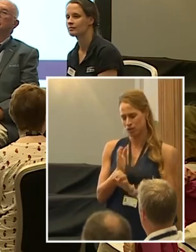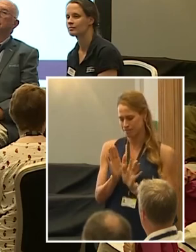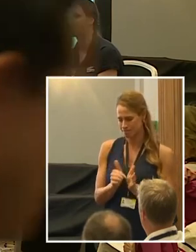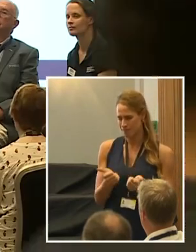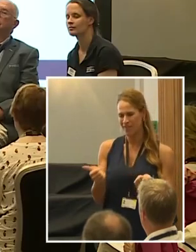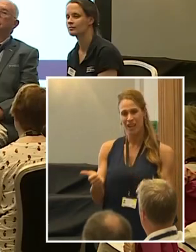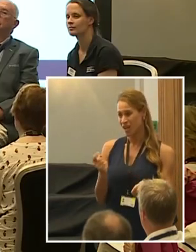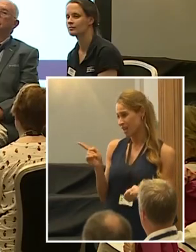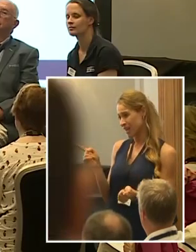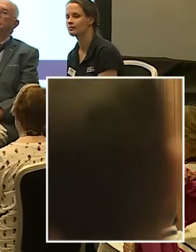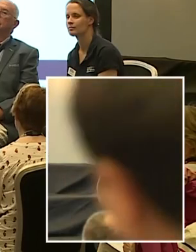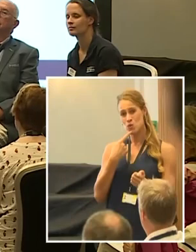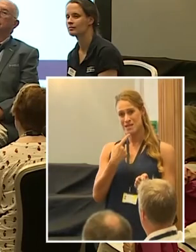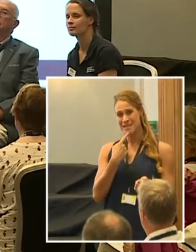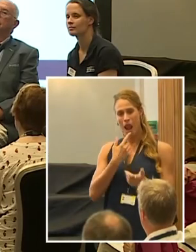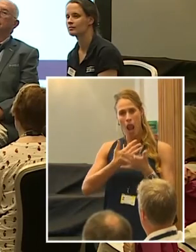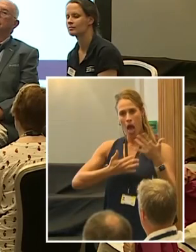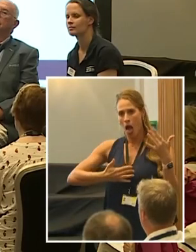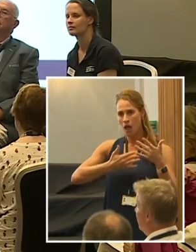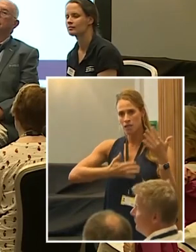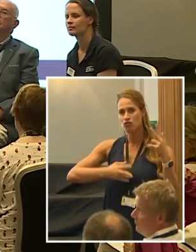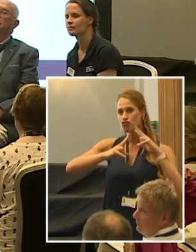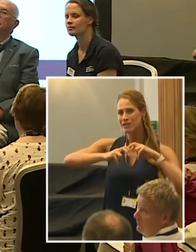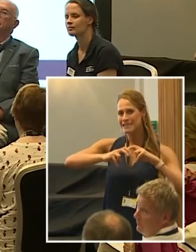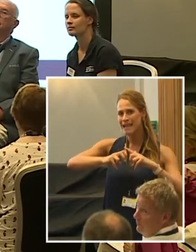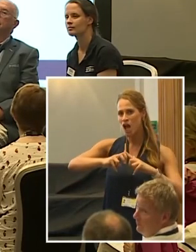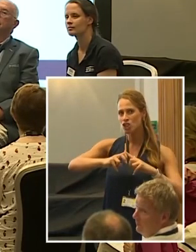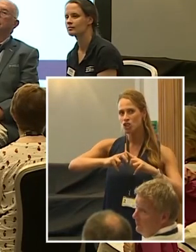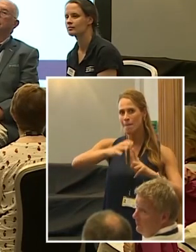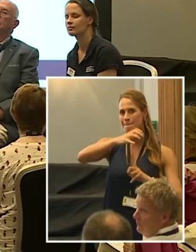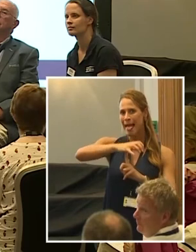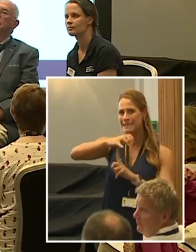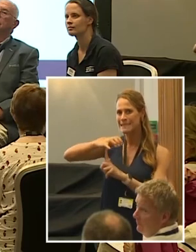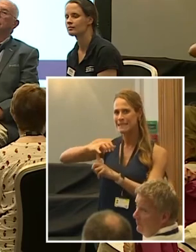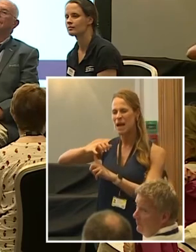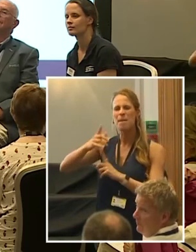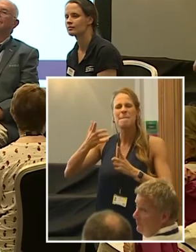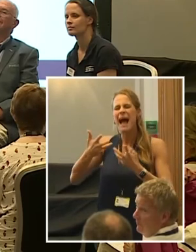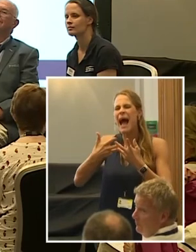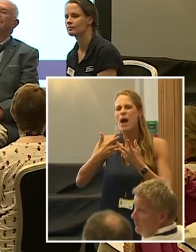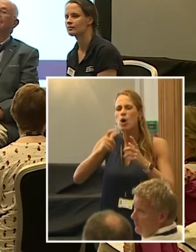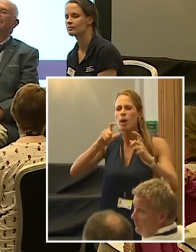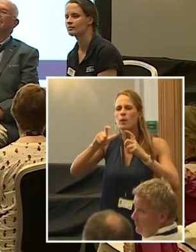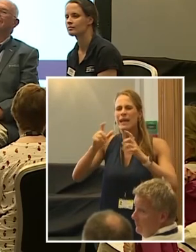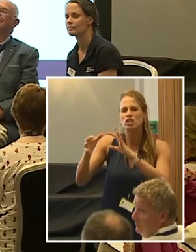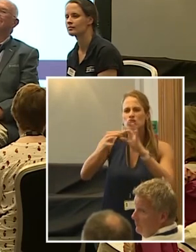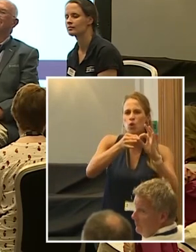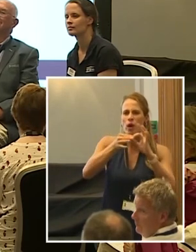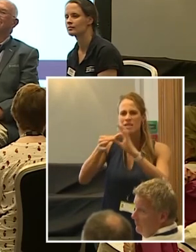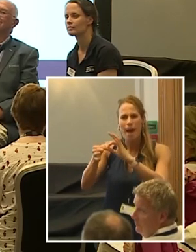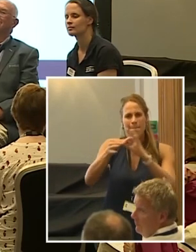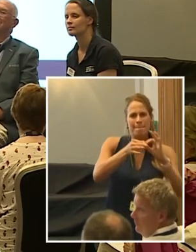different research organisations in the country. The general question is, how joined up are you? The specific question